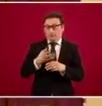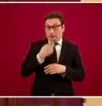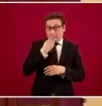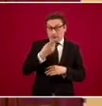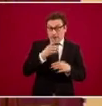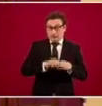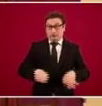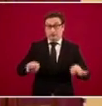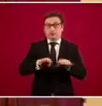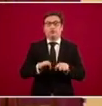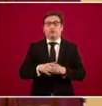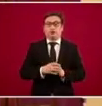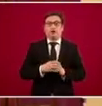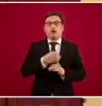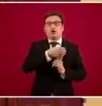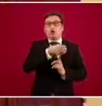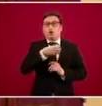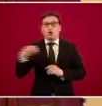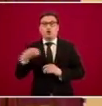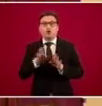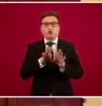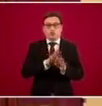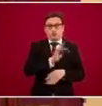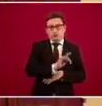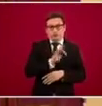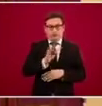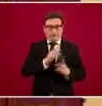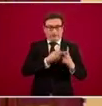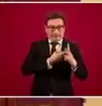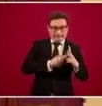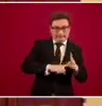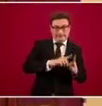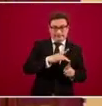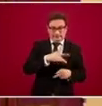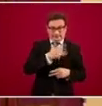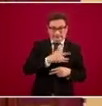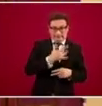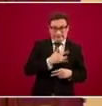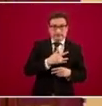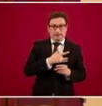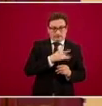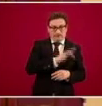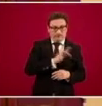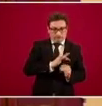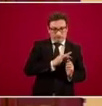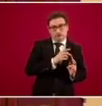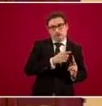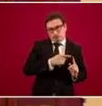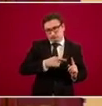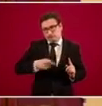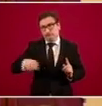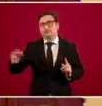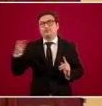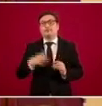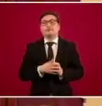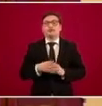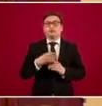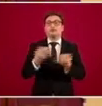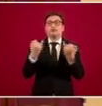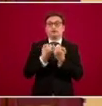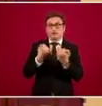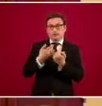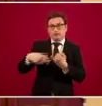the accumulated cases here, and they are ordered by the date in which